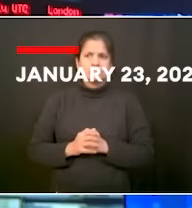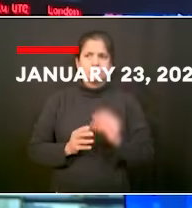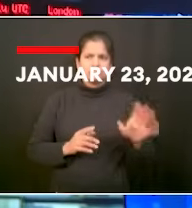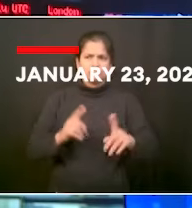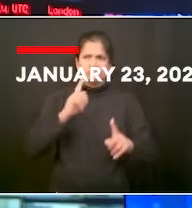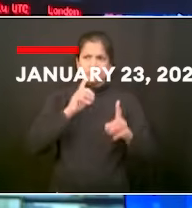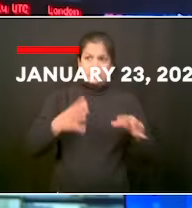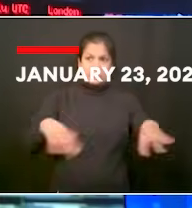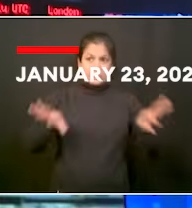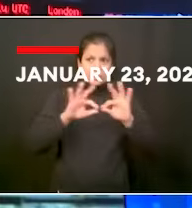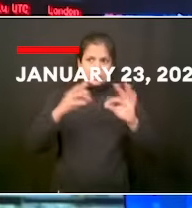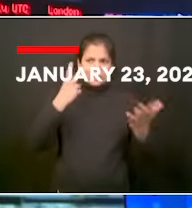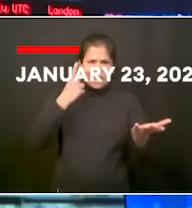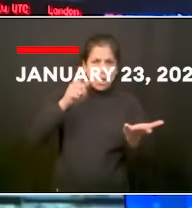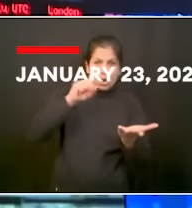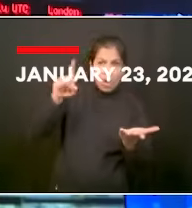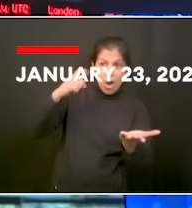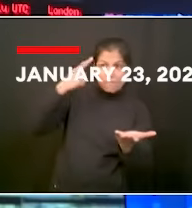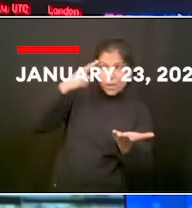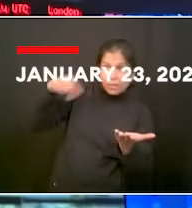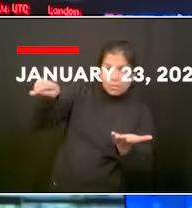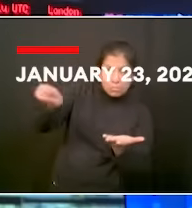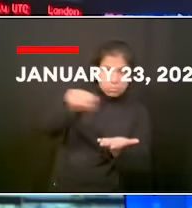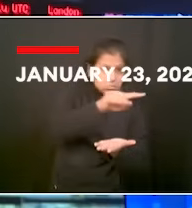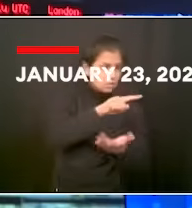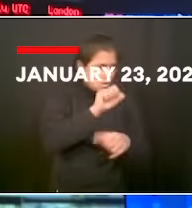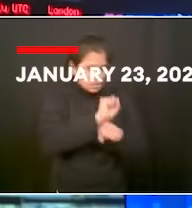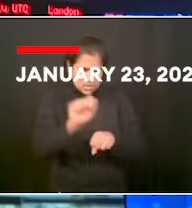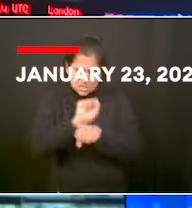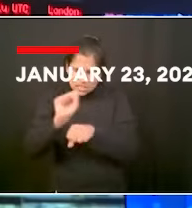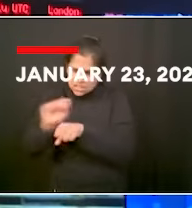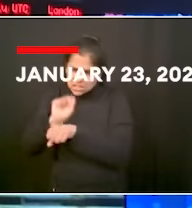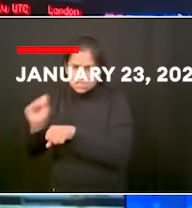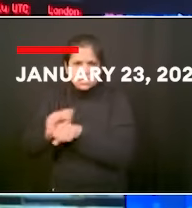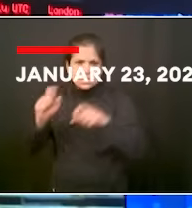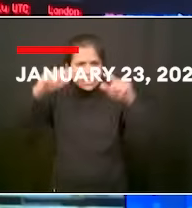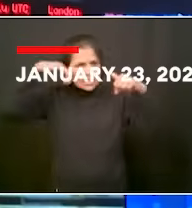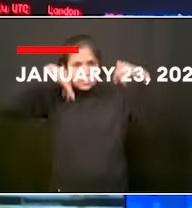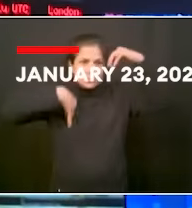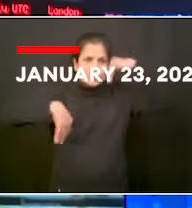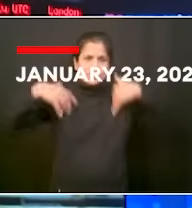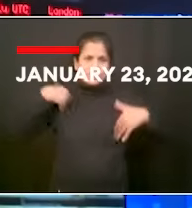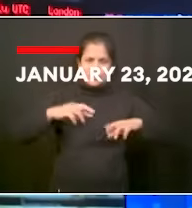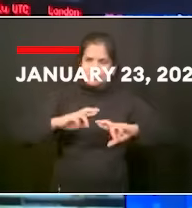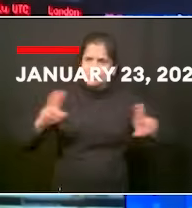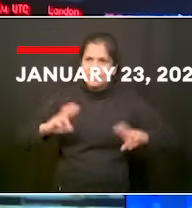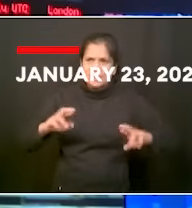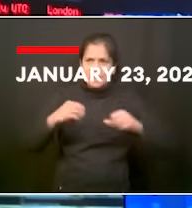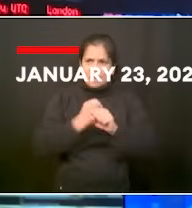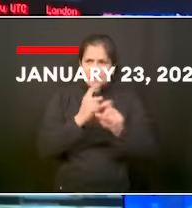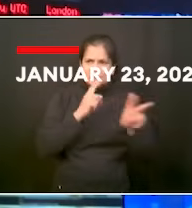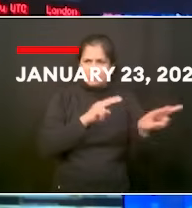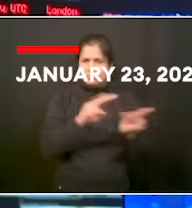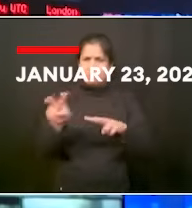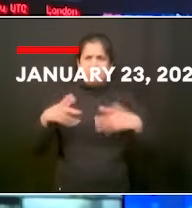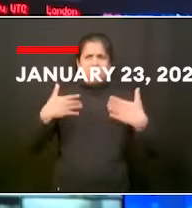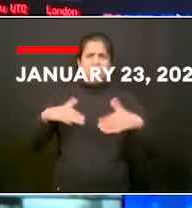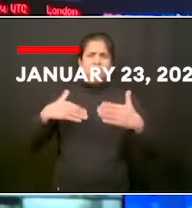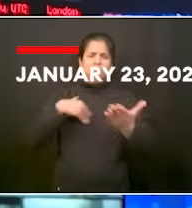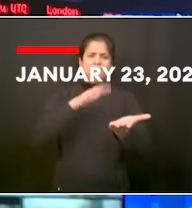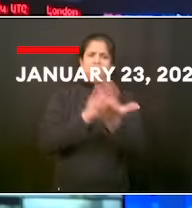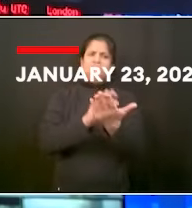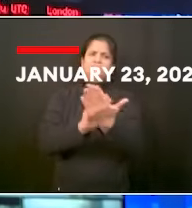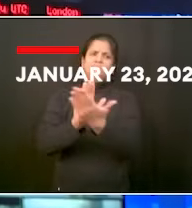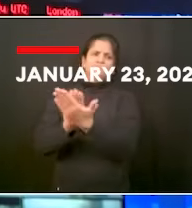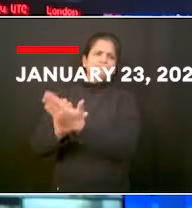crews, folks from Department of Transportation, NYPD, FDNY. It really is remarkable. I think the big thing is we really need New Yorkers to do their part as well.